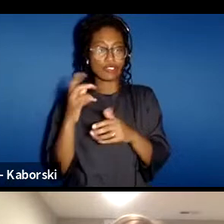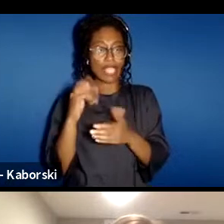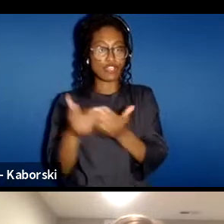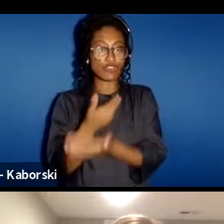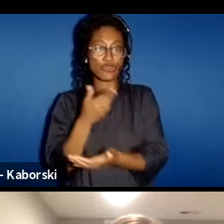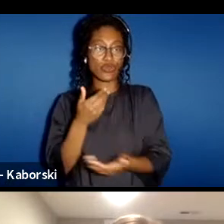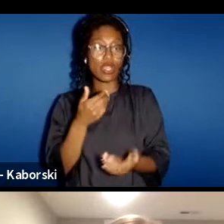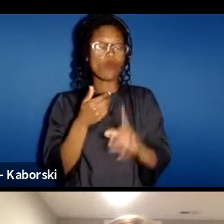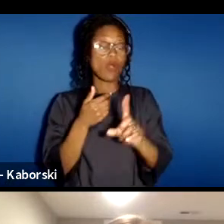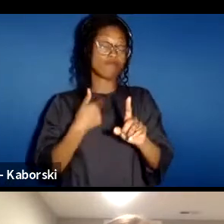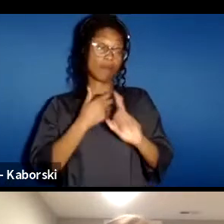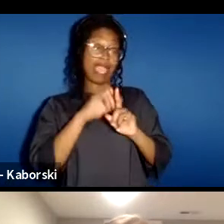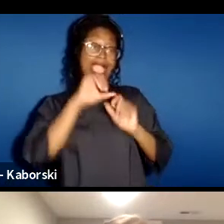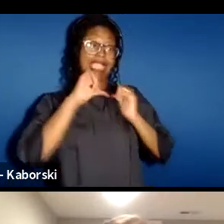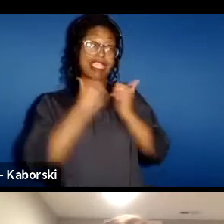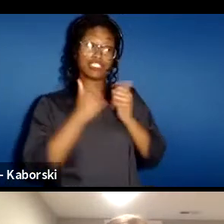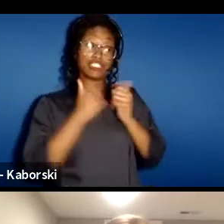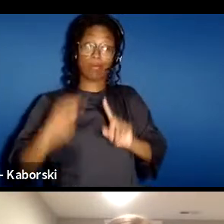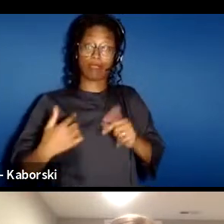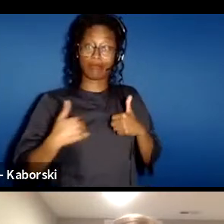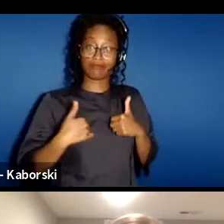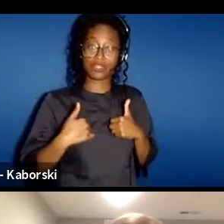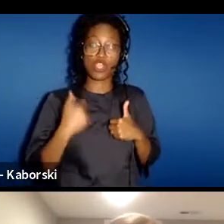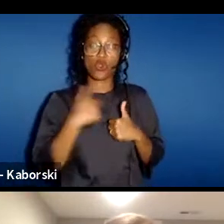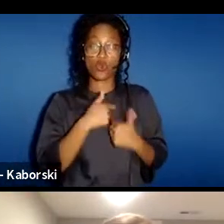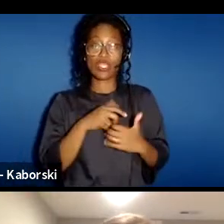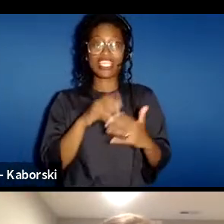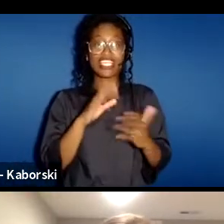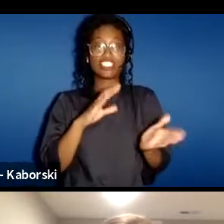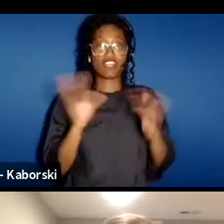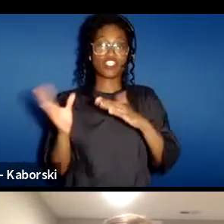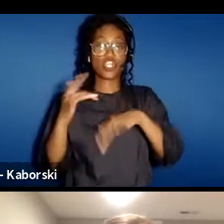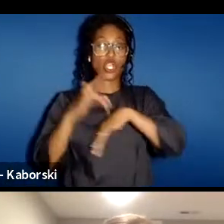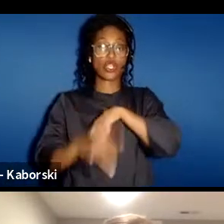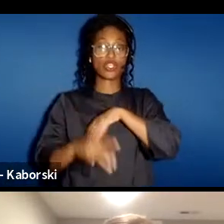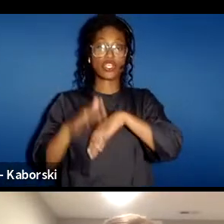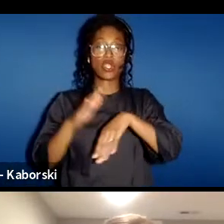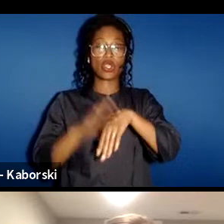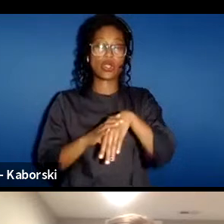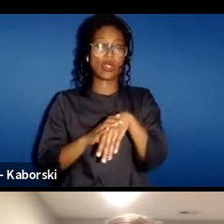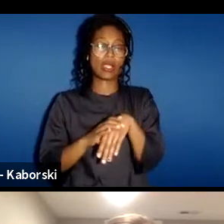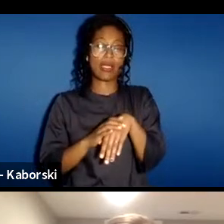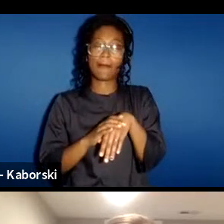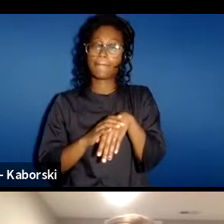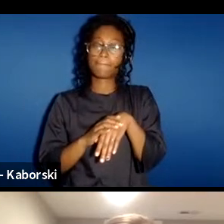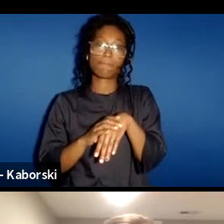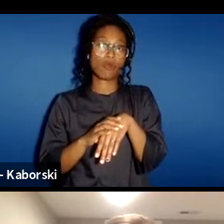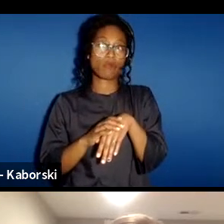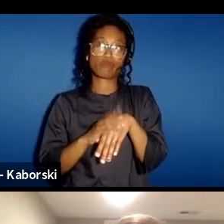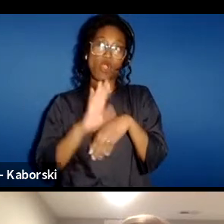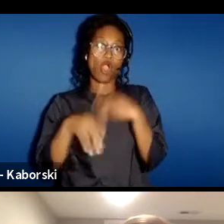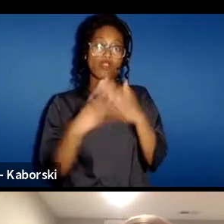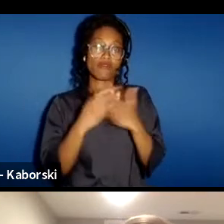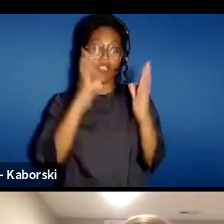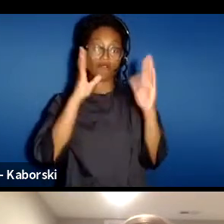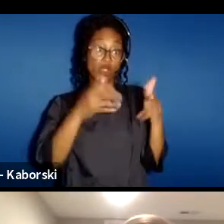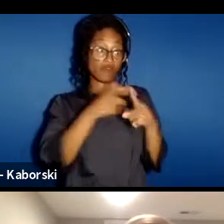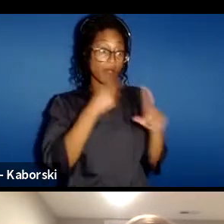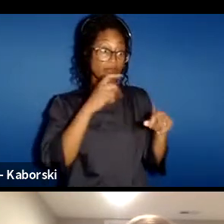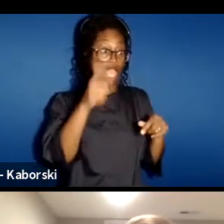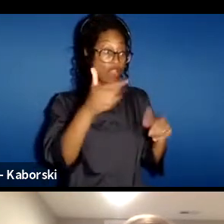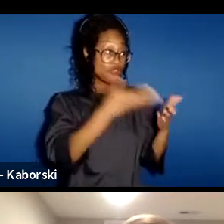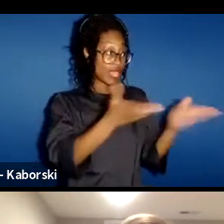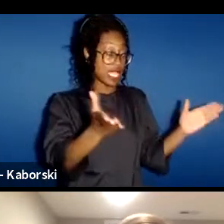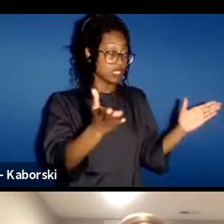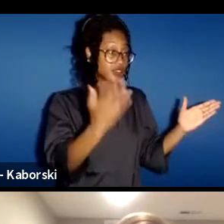Well, from an agency perspective, we shifted early on. Almost all of our focus went from all these other outlets